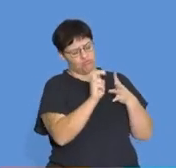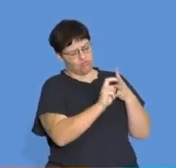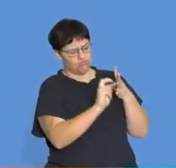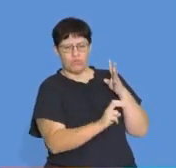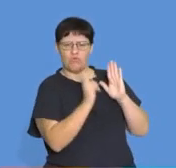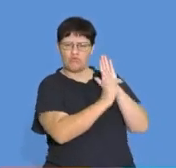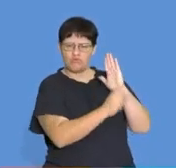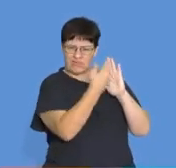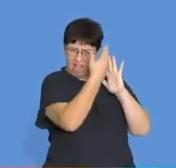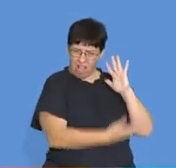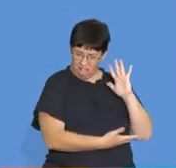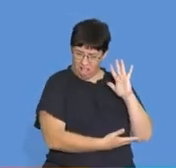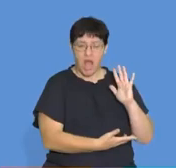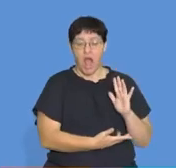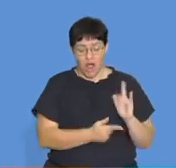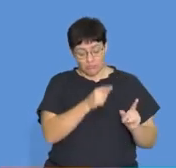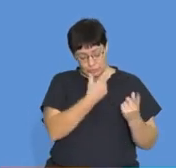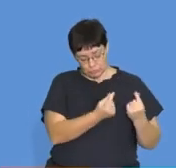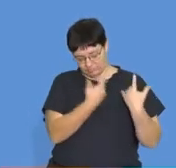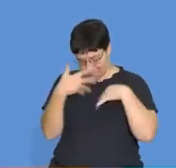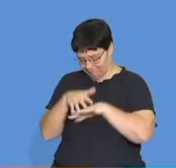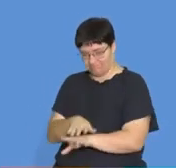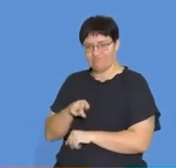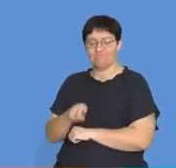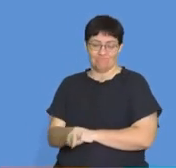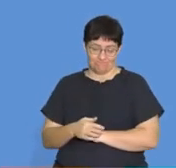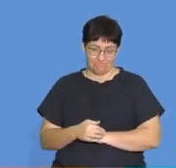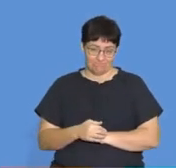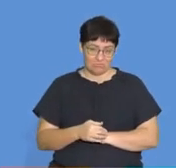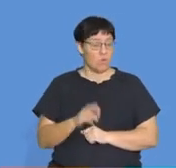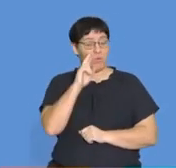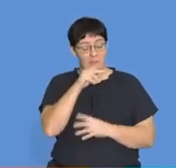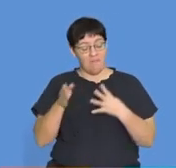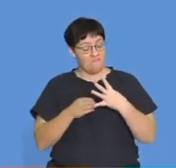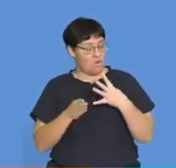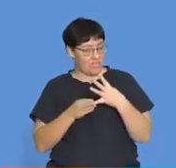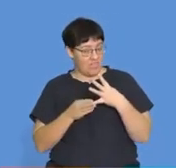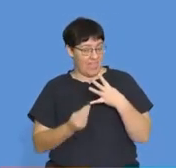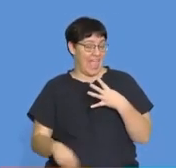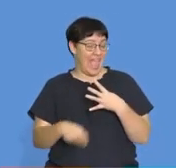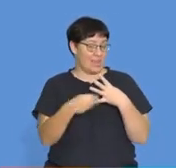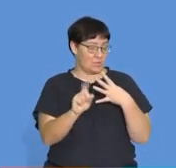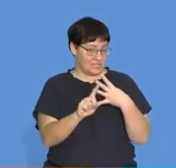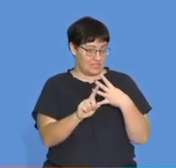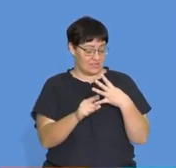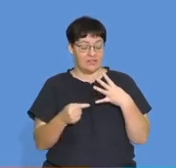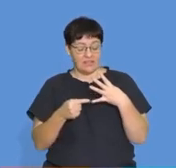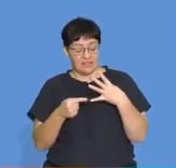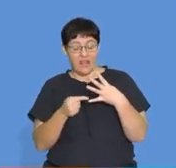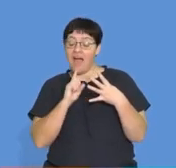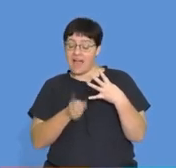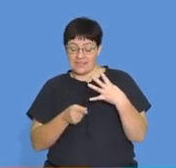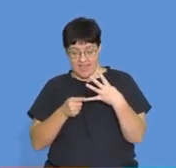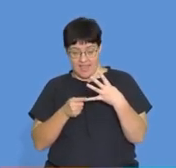that we've been talking about. Guys, remember that I said always add the fourth step, right? Which is taking